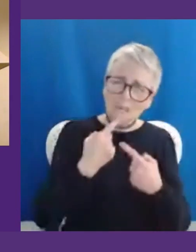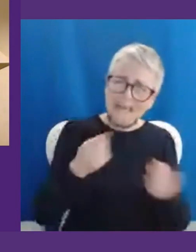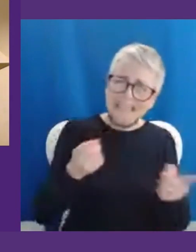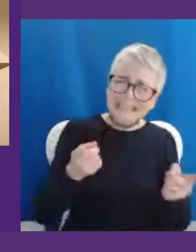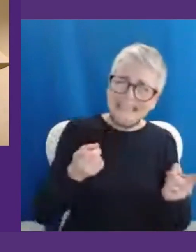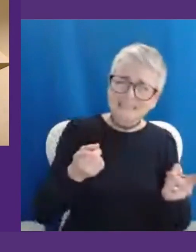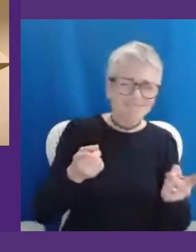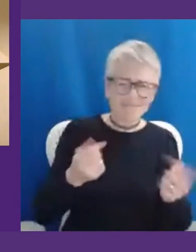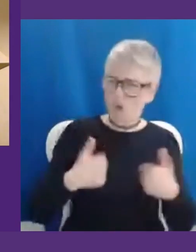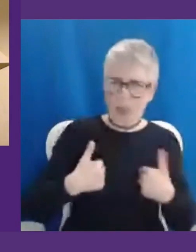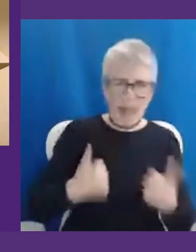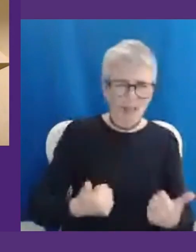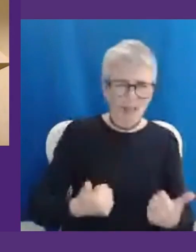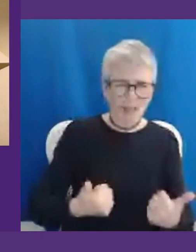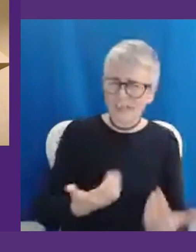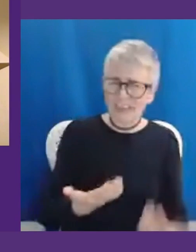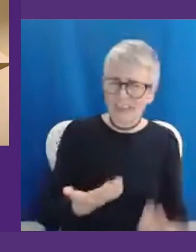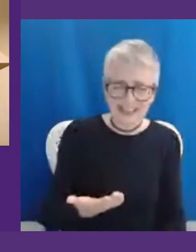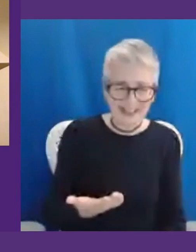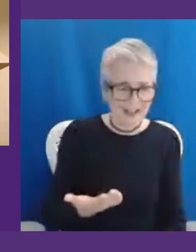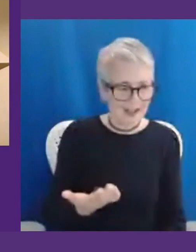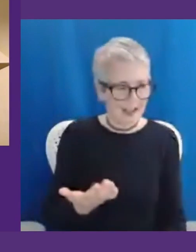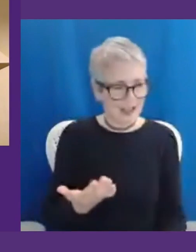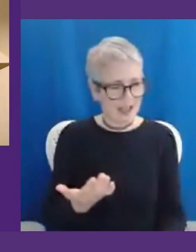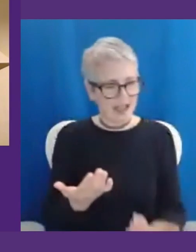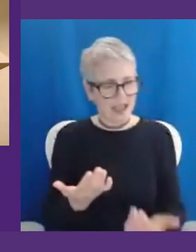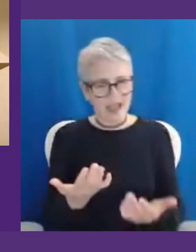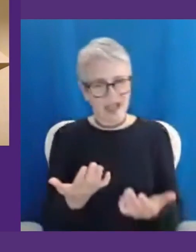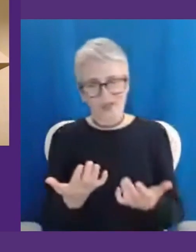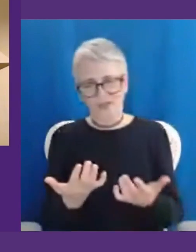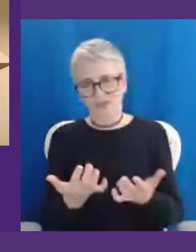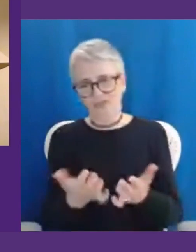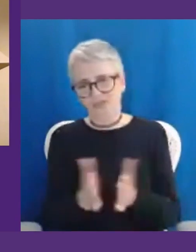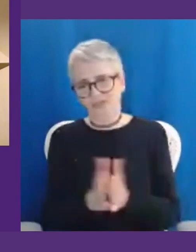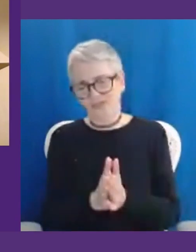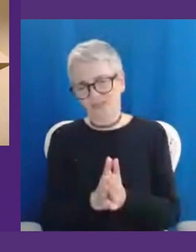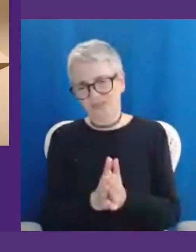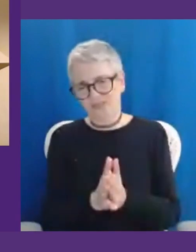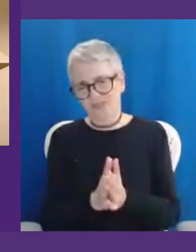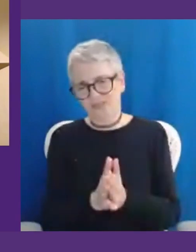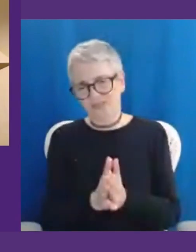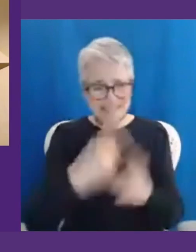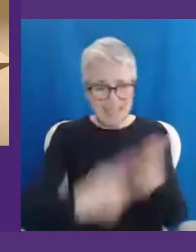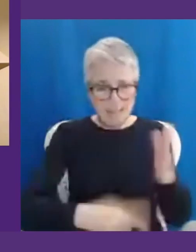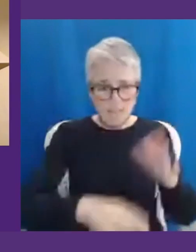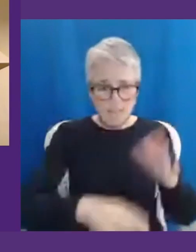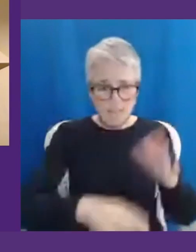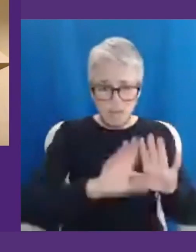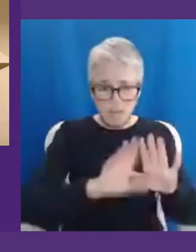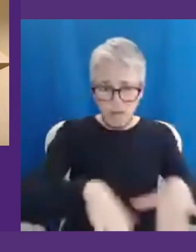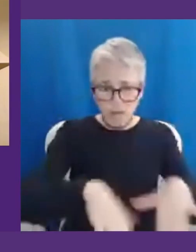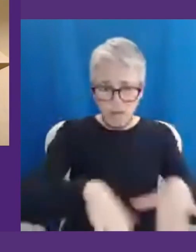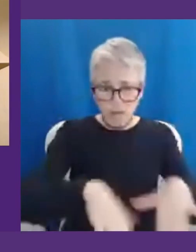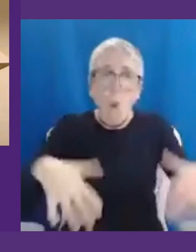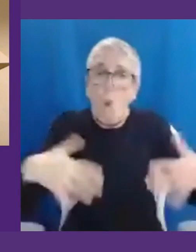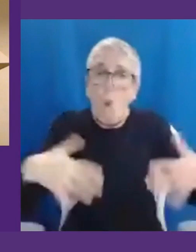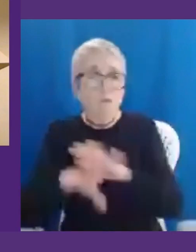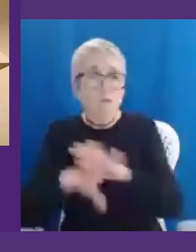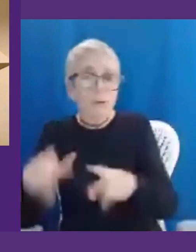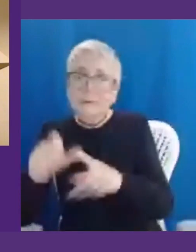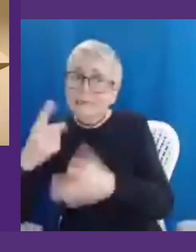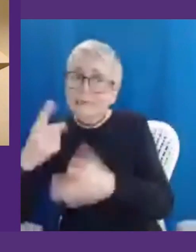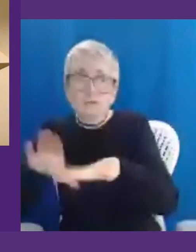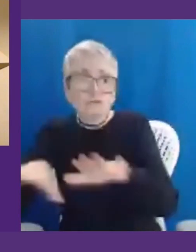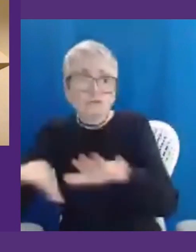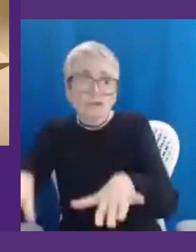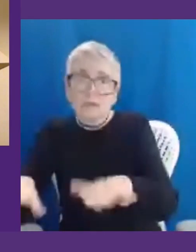for either disabled children or able-bodied children, because they present disability